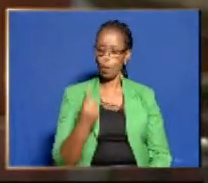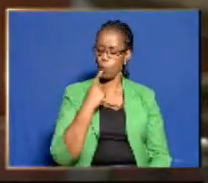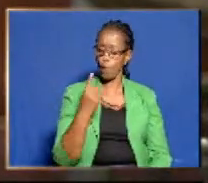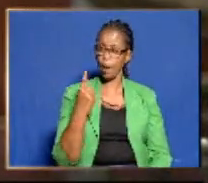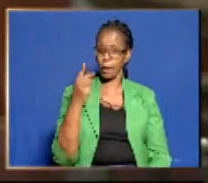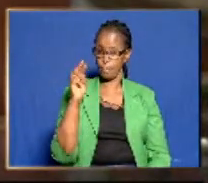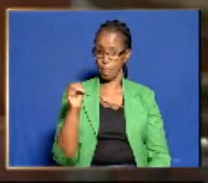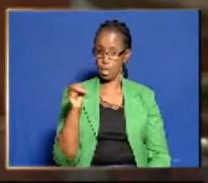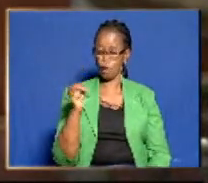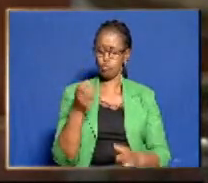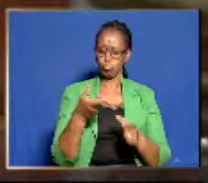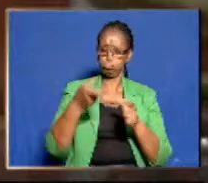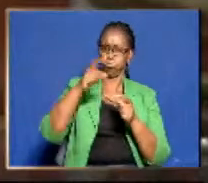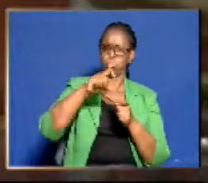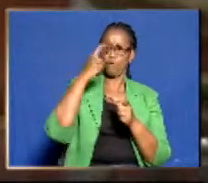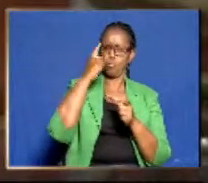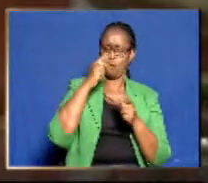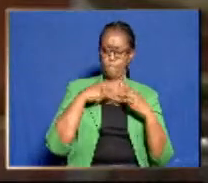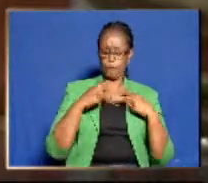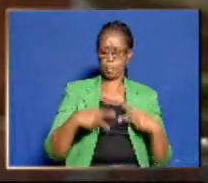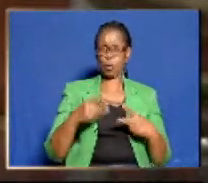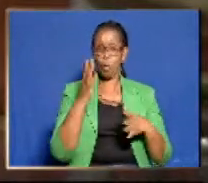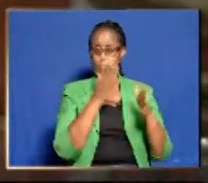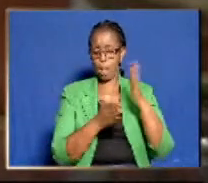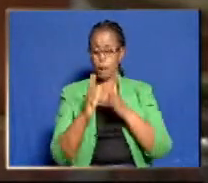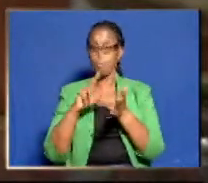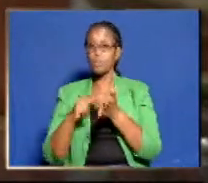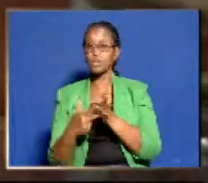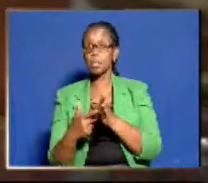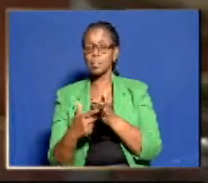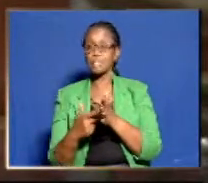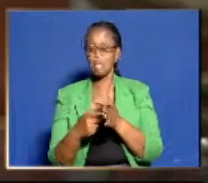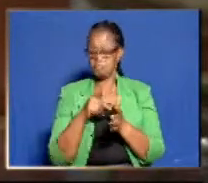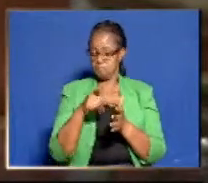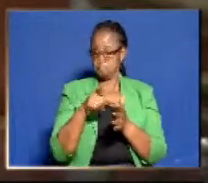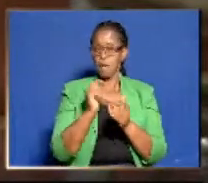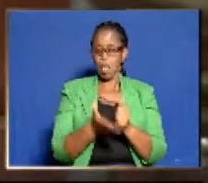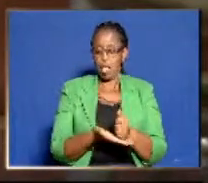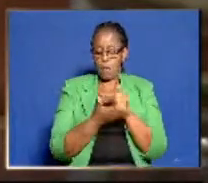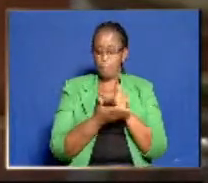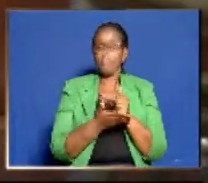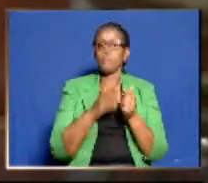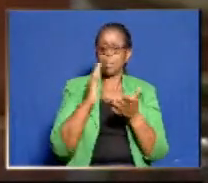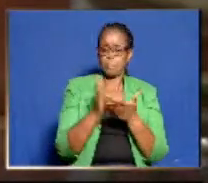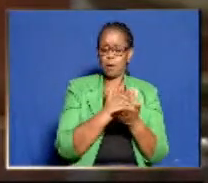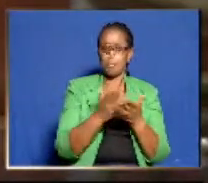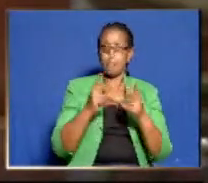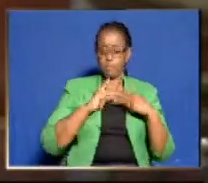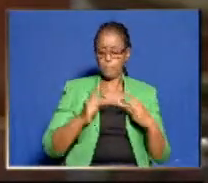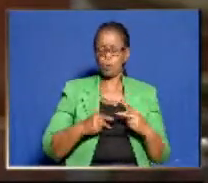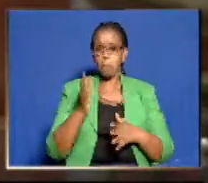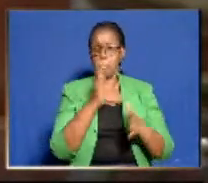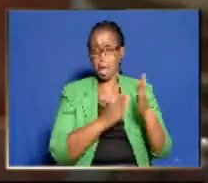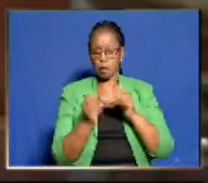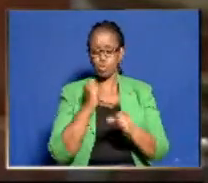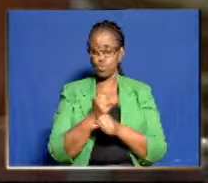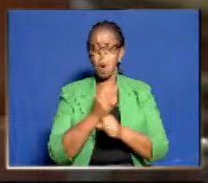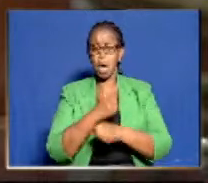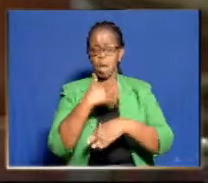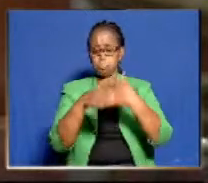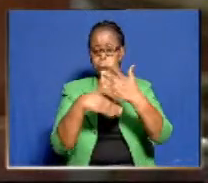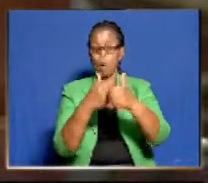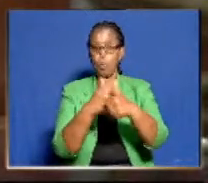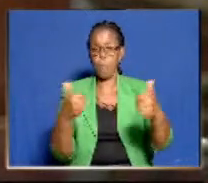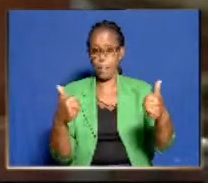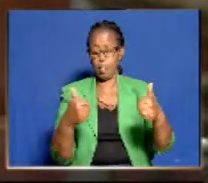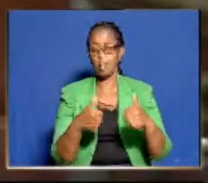physical planning project, that is to make the the Department of Physical Planning to work. As I had said, it has been given a